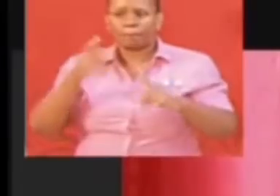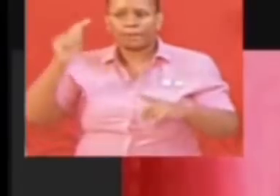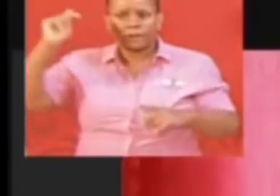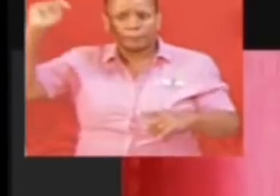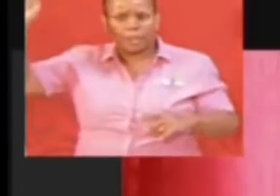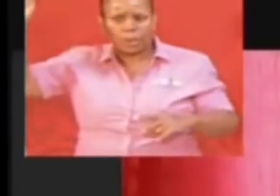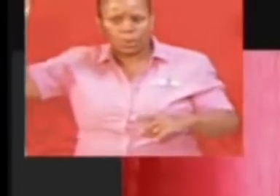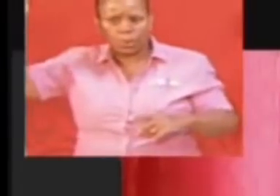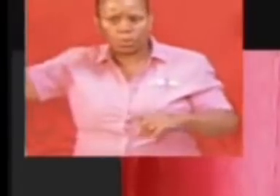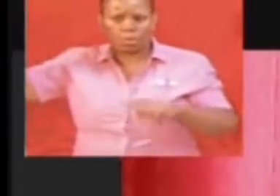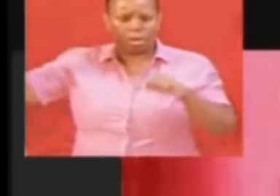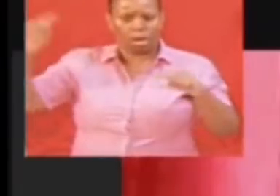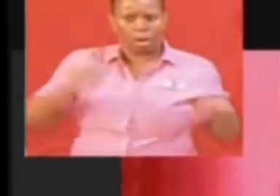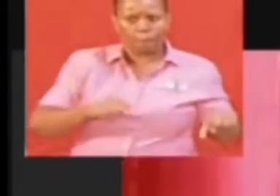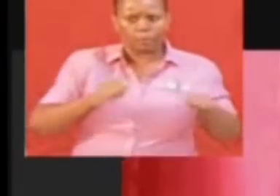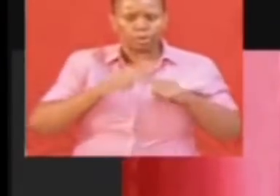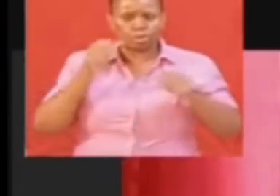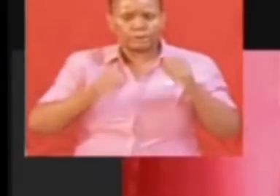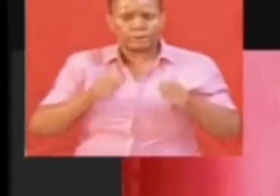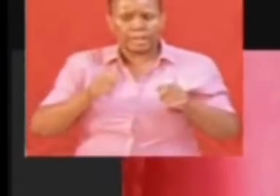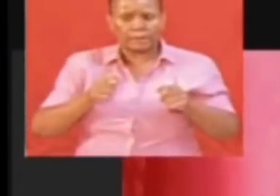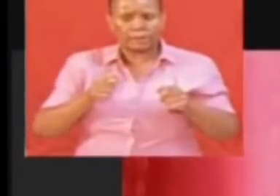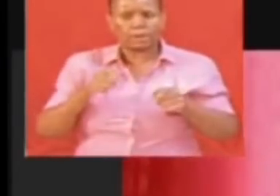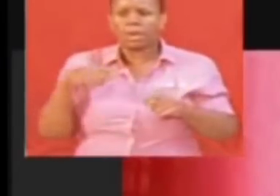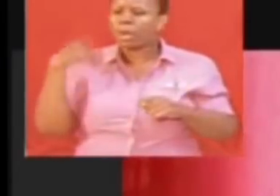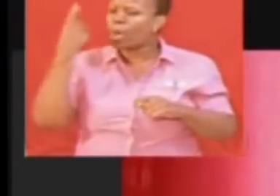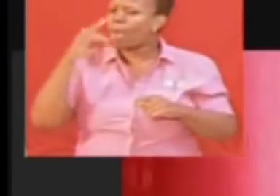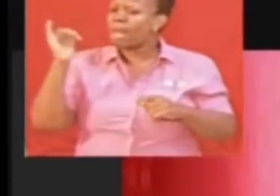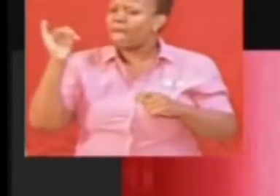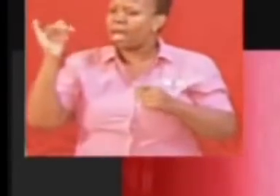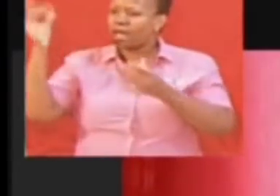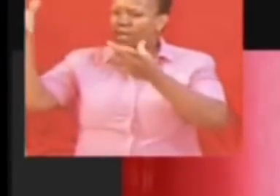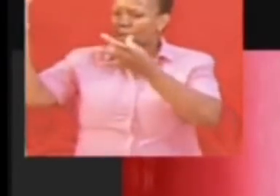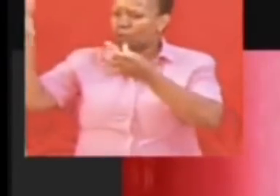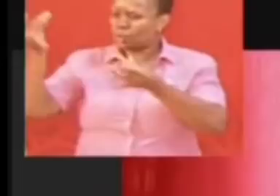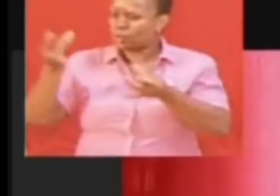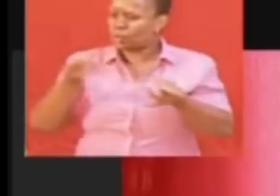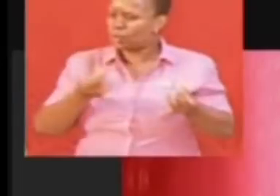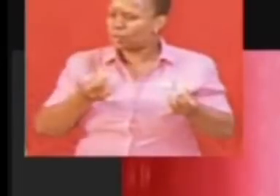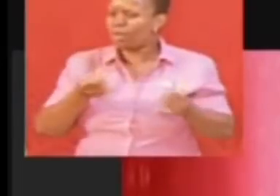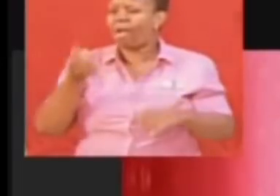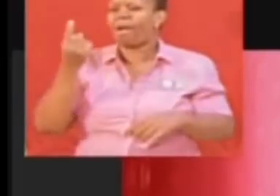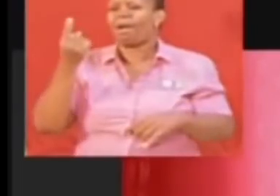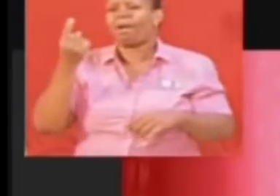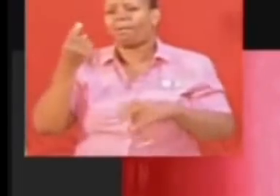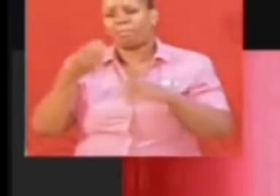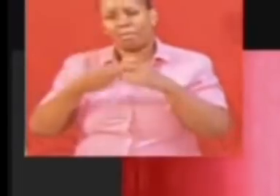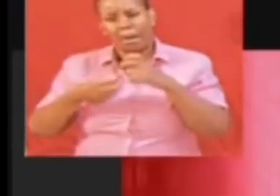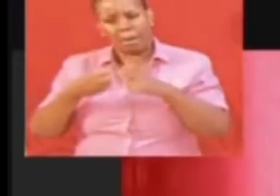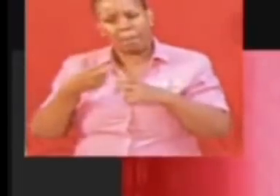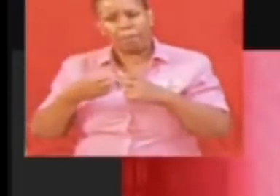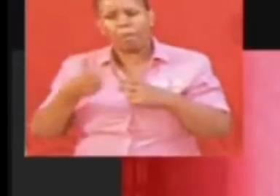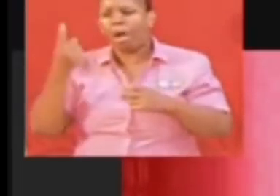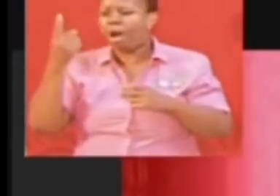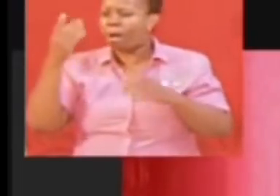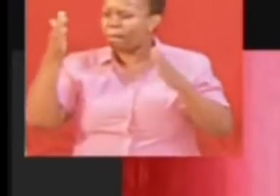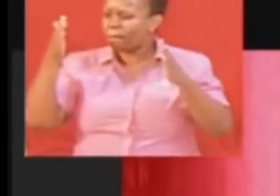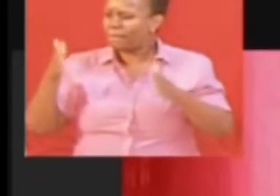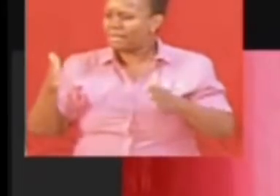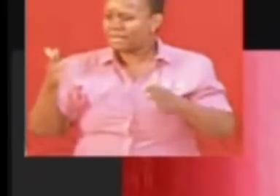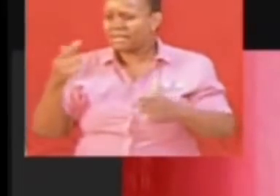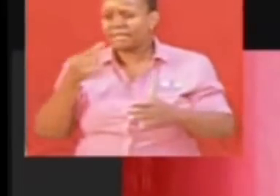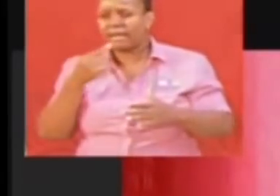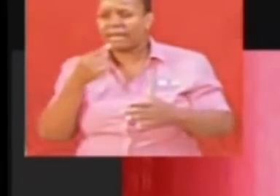good. Smooth transport, with the exception there was one issue of a patient raising concern about